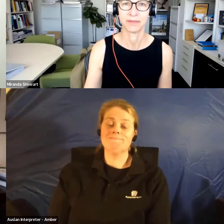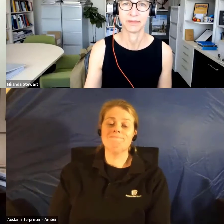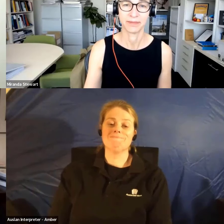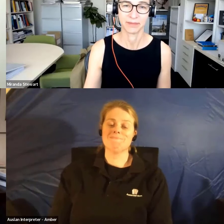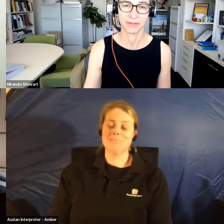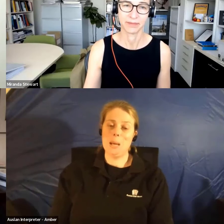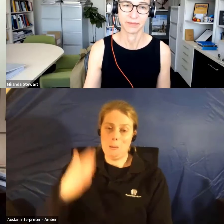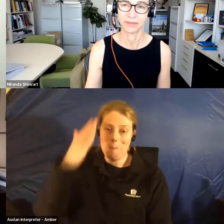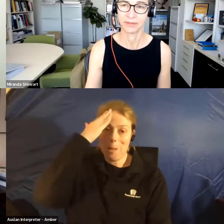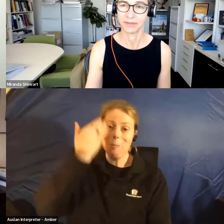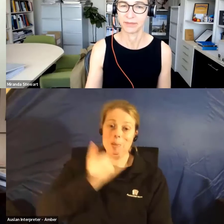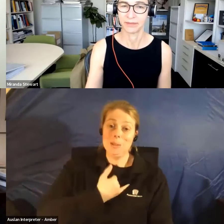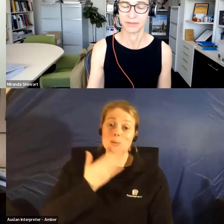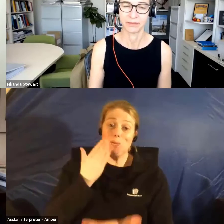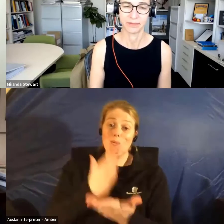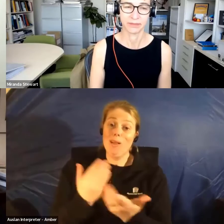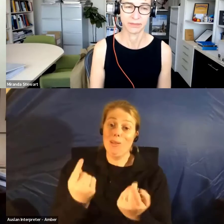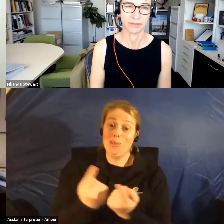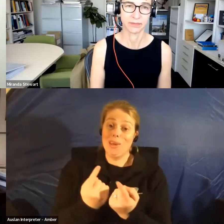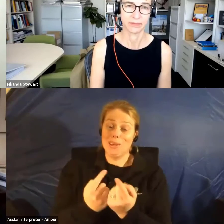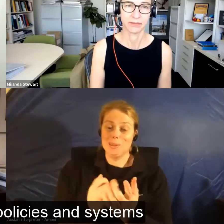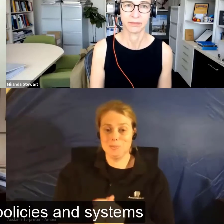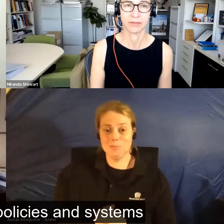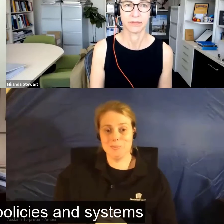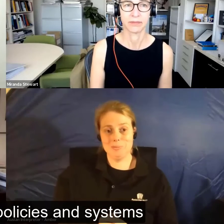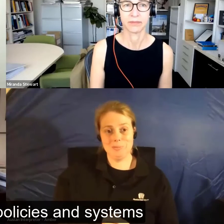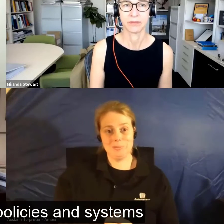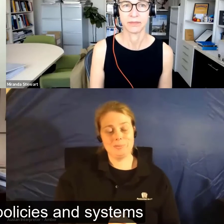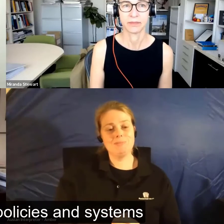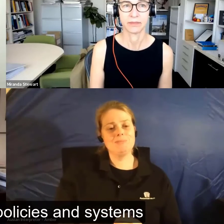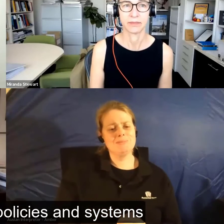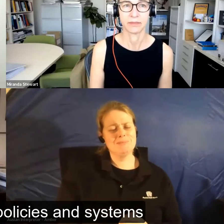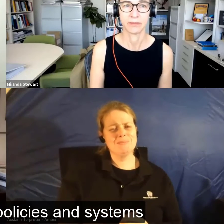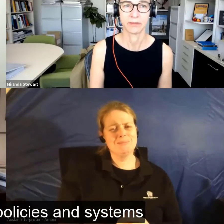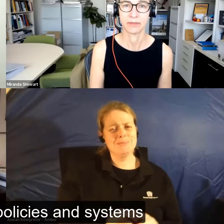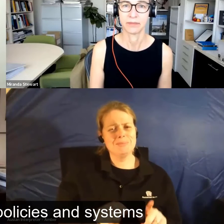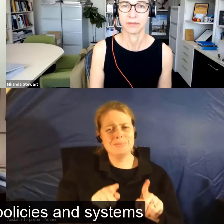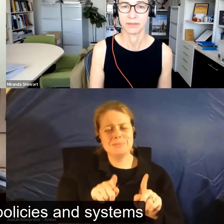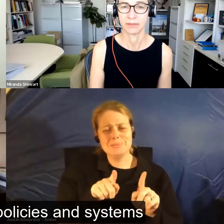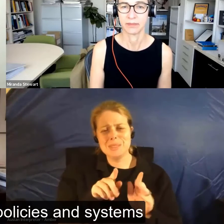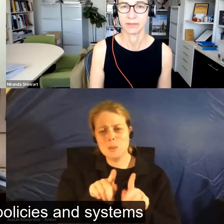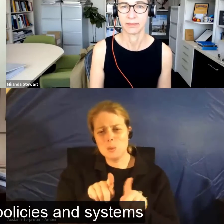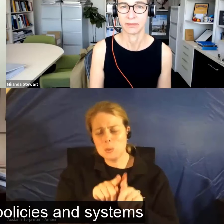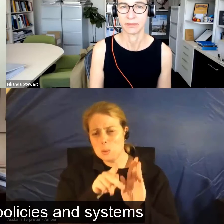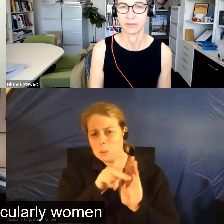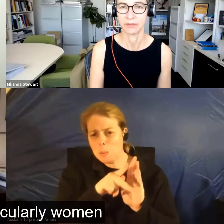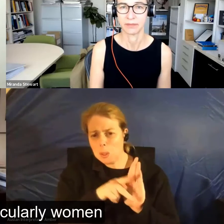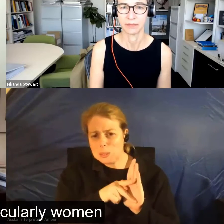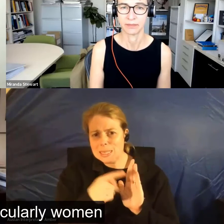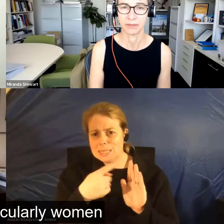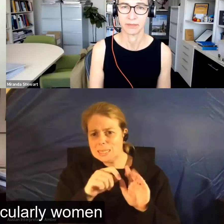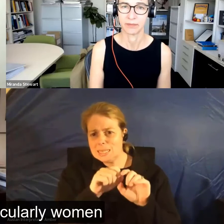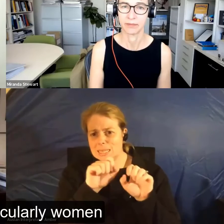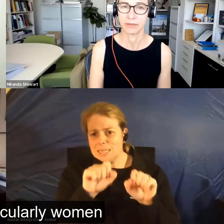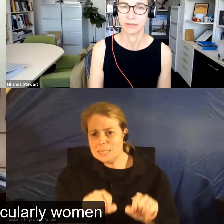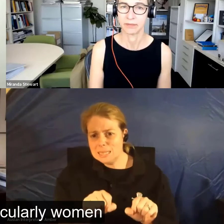guilt. And it's I suppose it's the policies and systems that